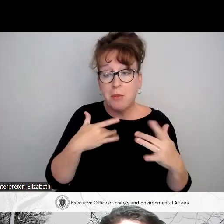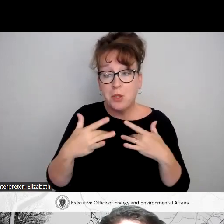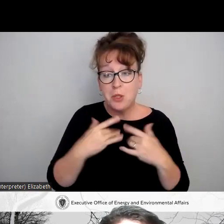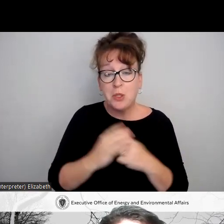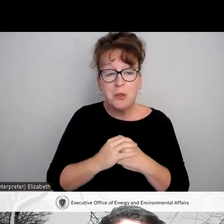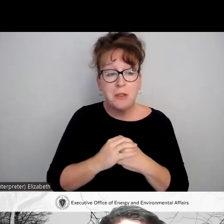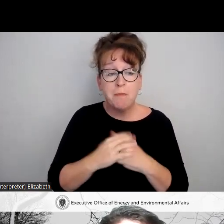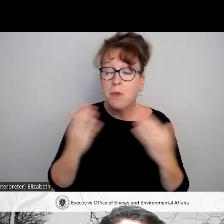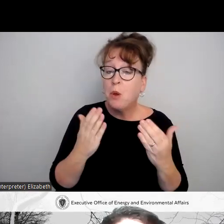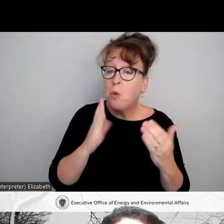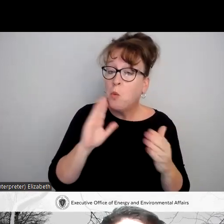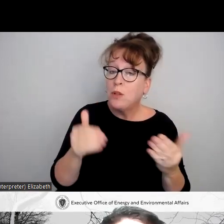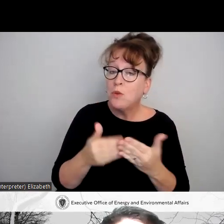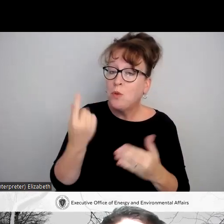us,